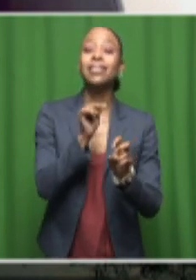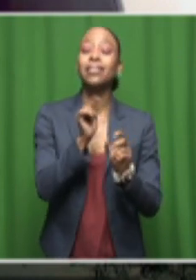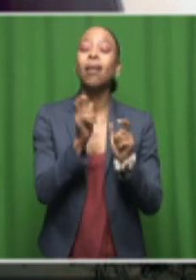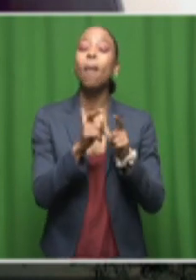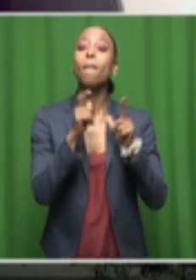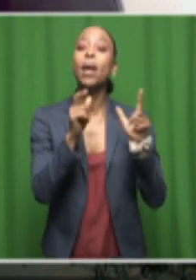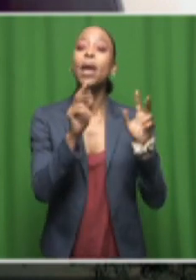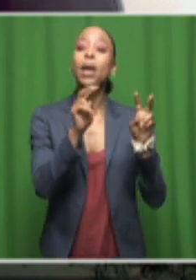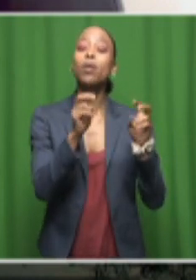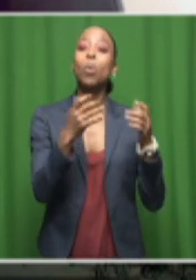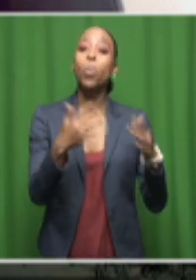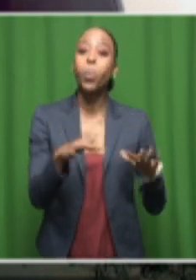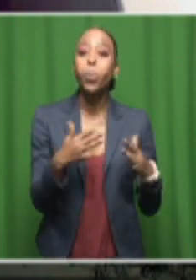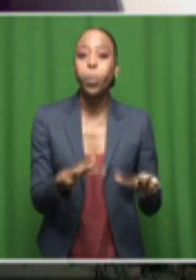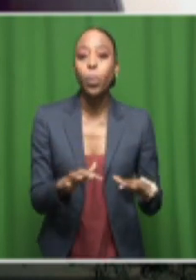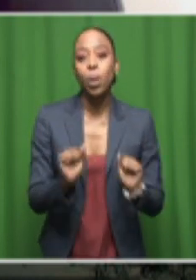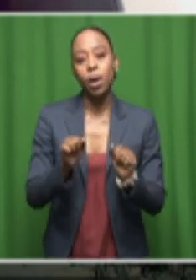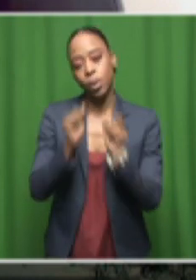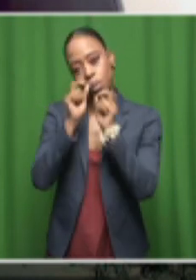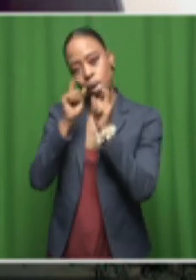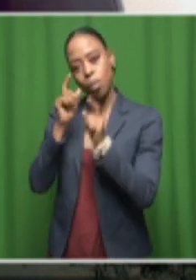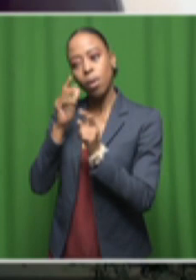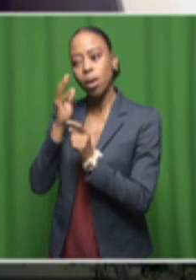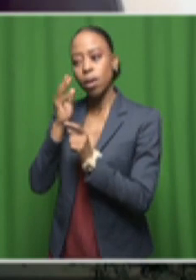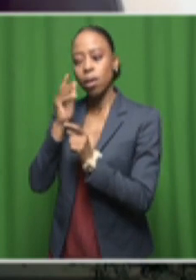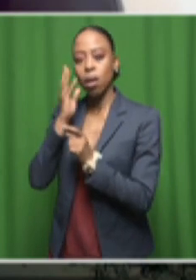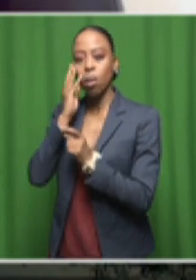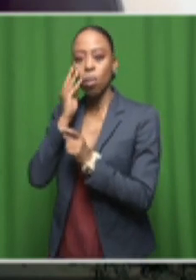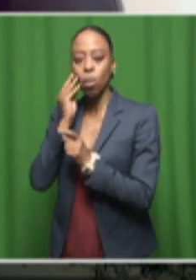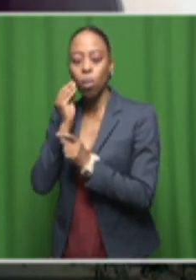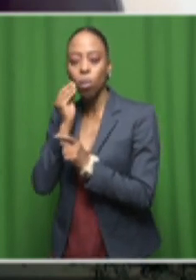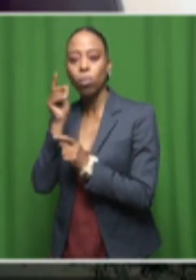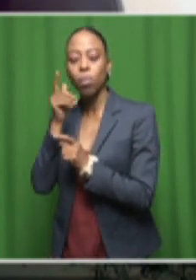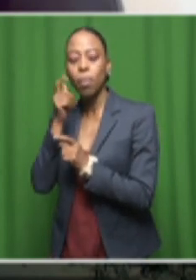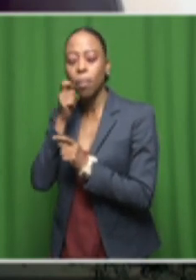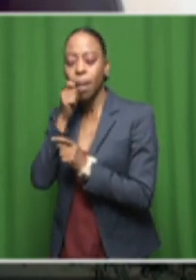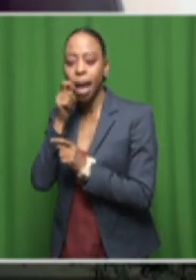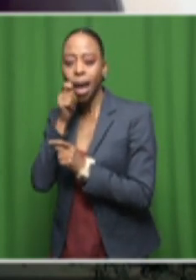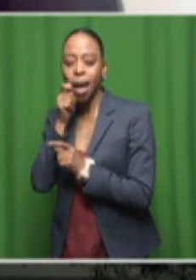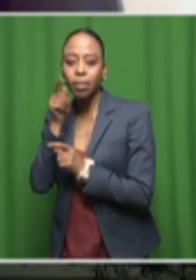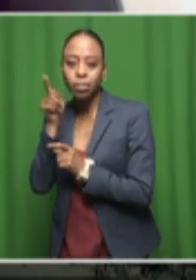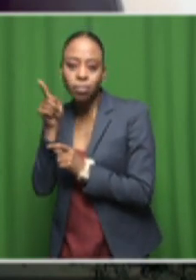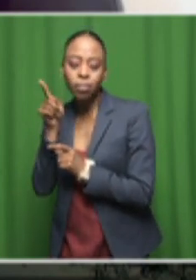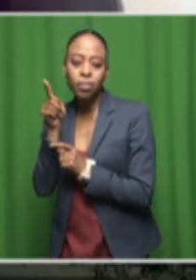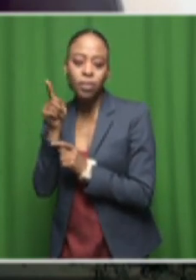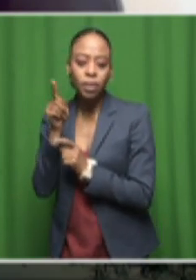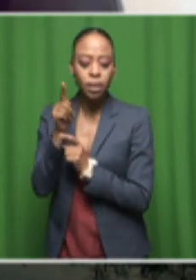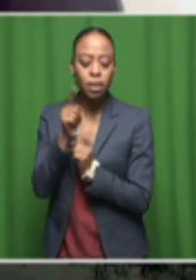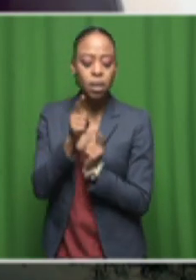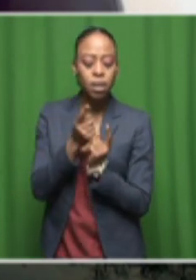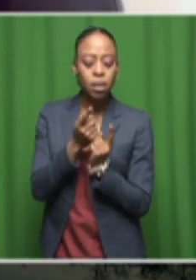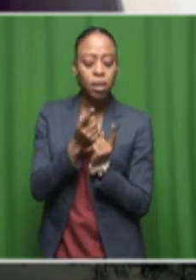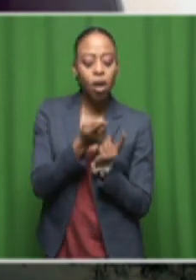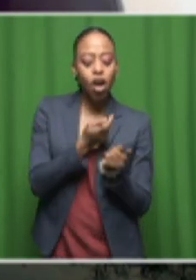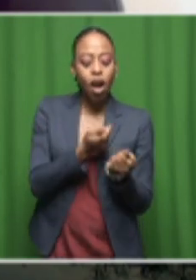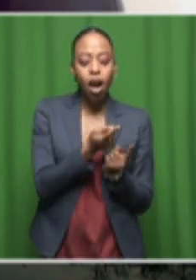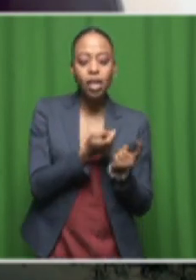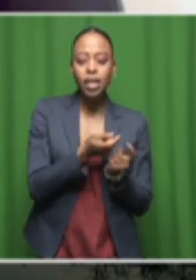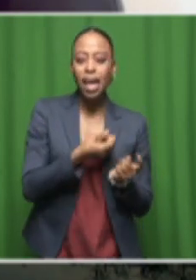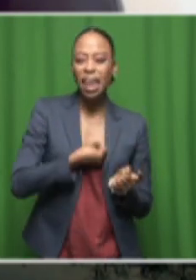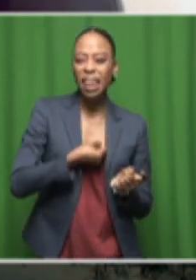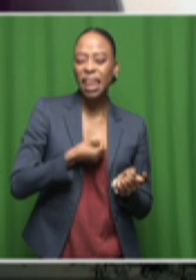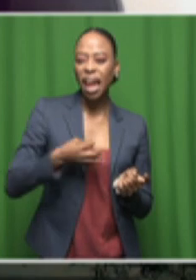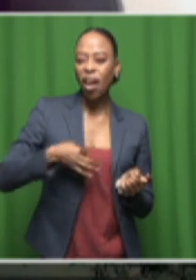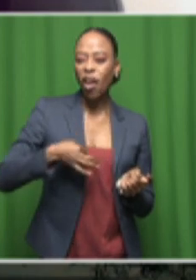biggest issues is, and we know this, older men preying on younger girls who are desperate for these